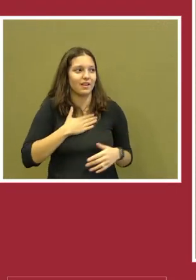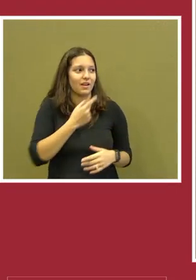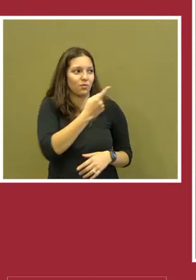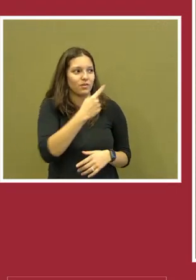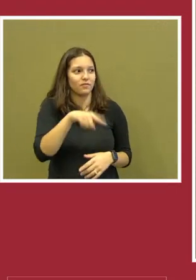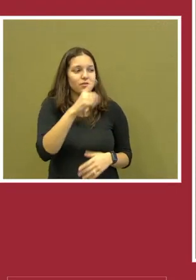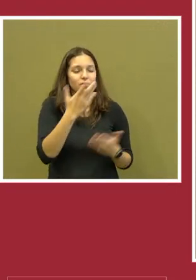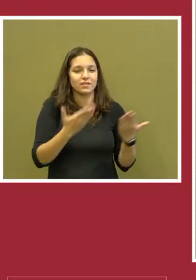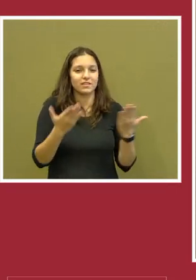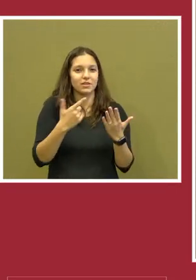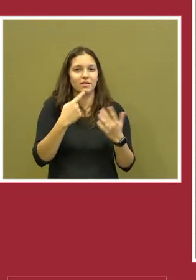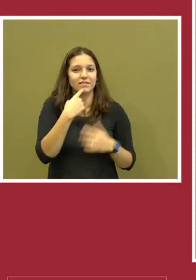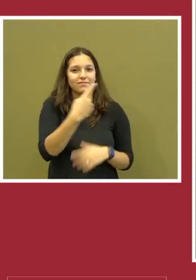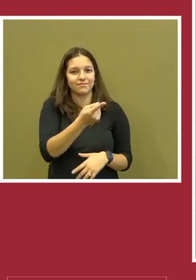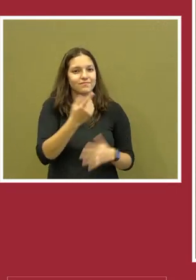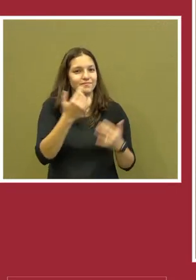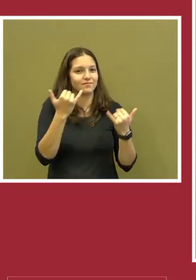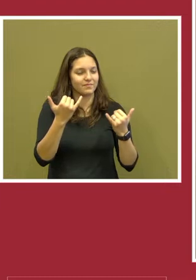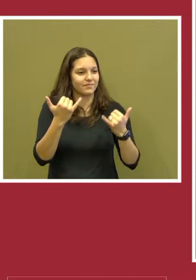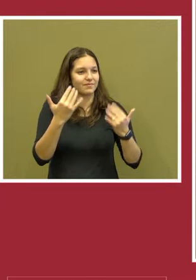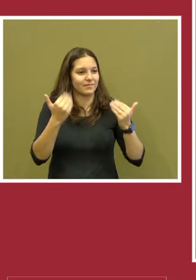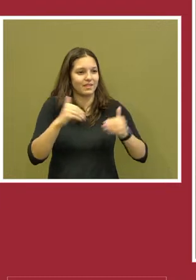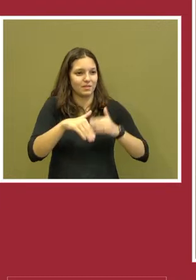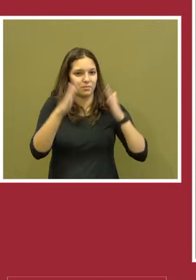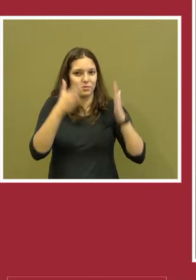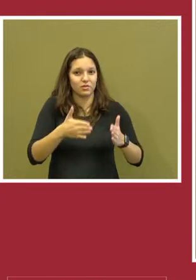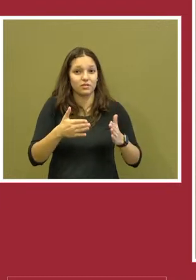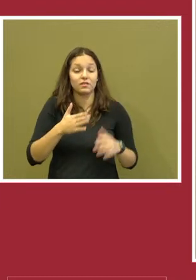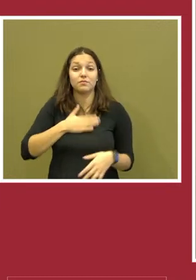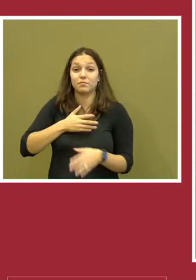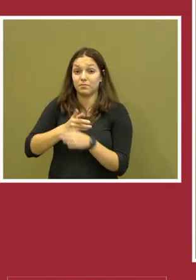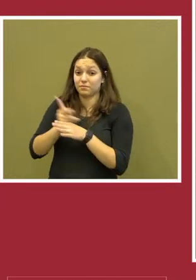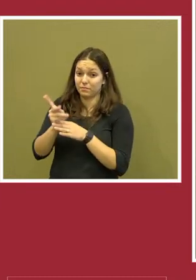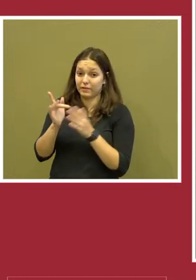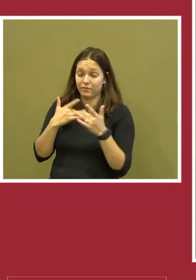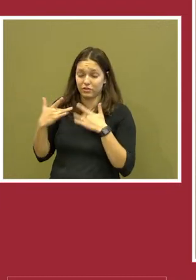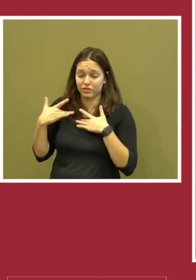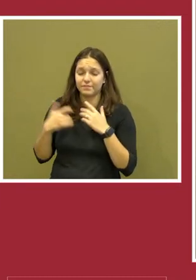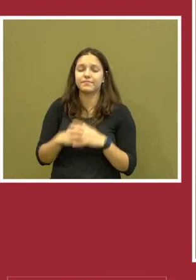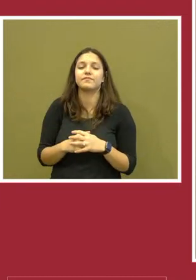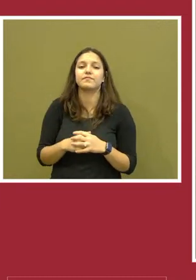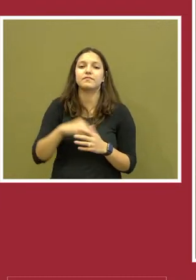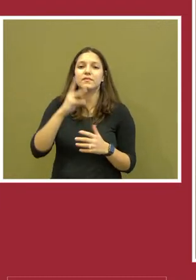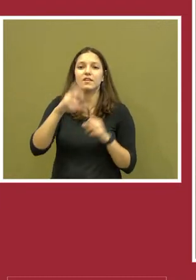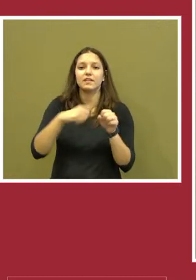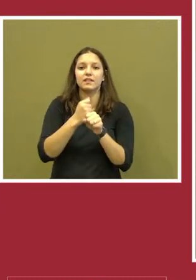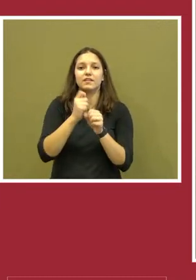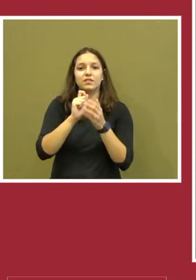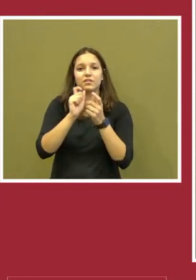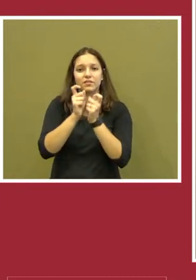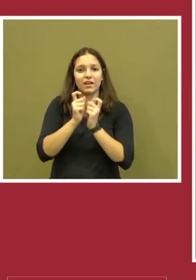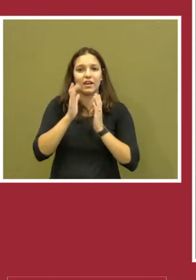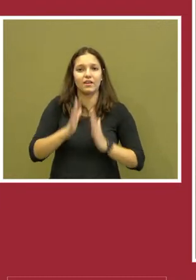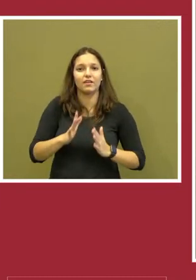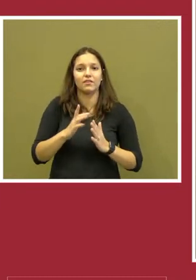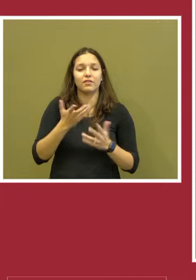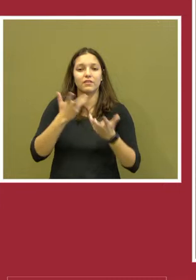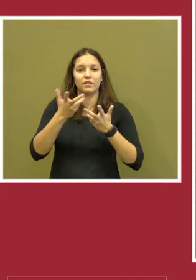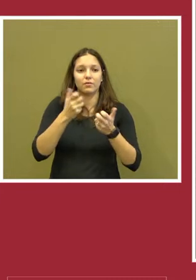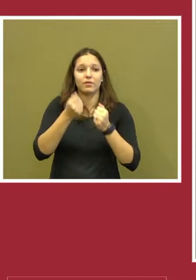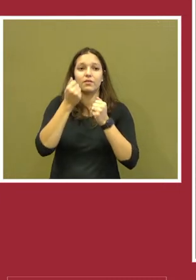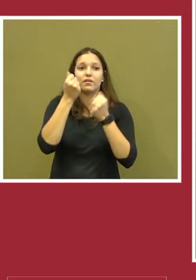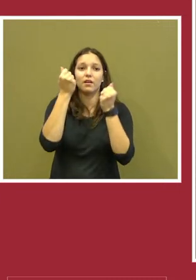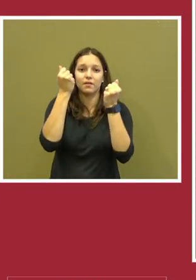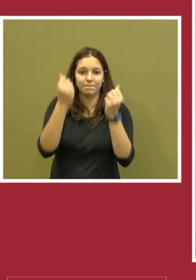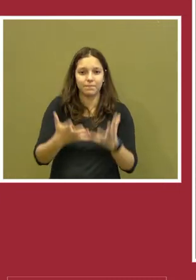so I can say that in person to them. Now my professional concerns. During my 6 years as editor, I've interacted with hundreds of public